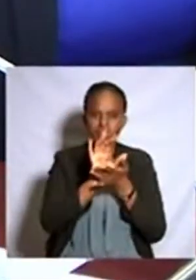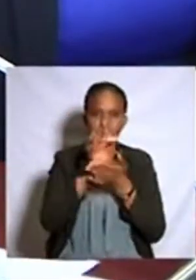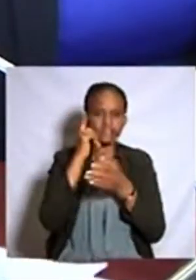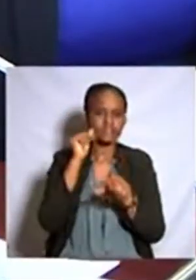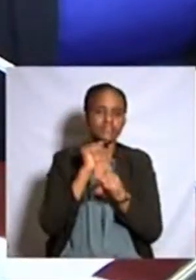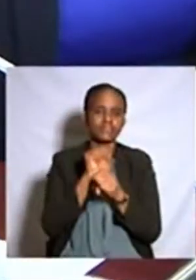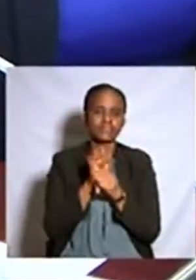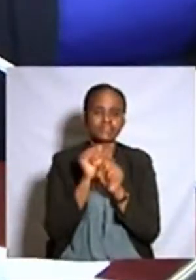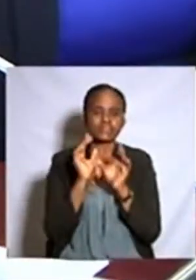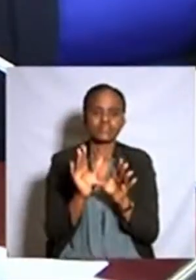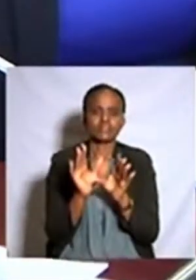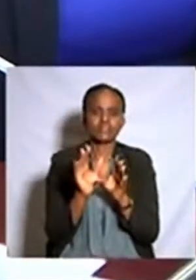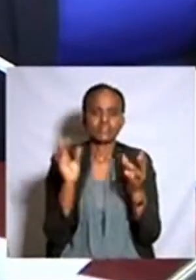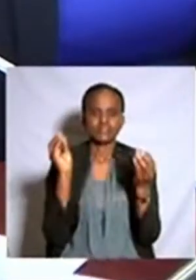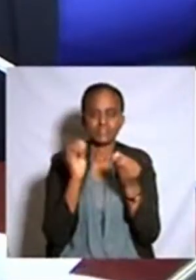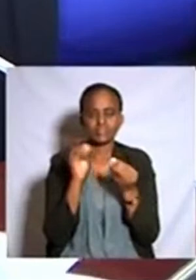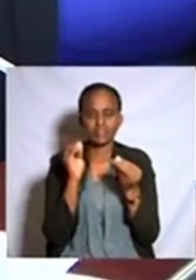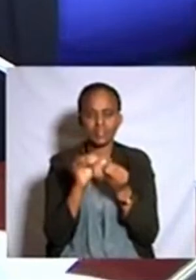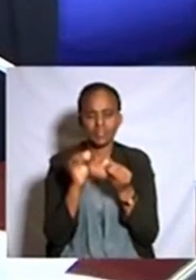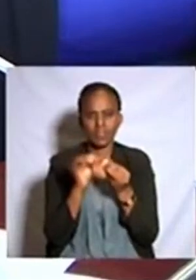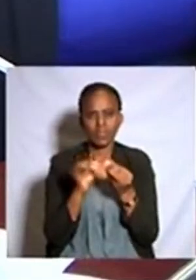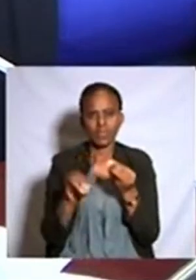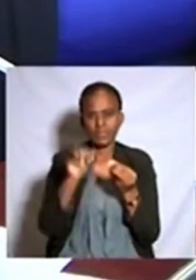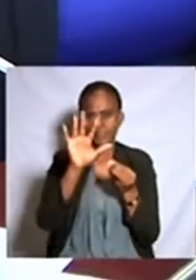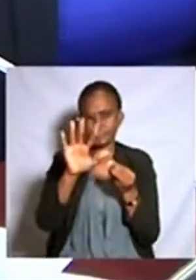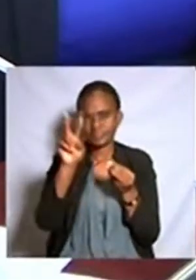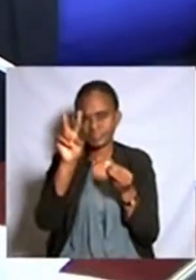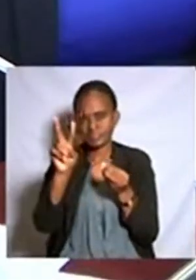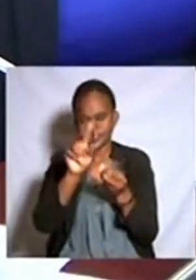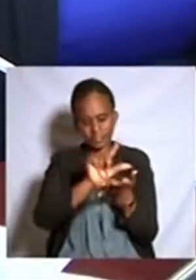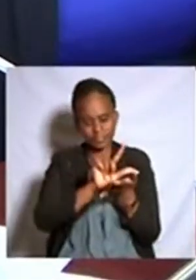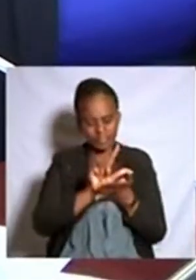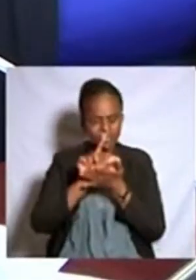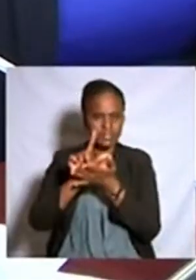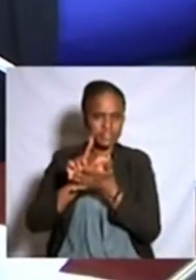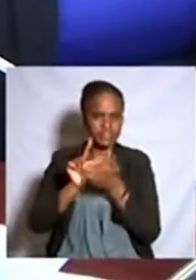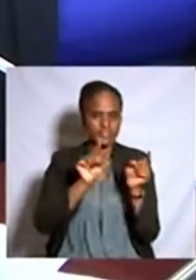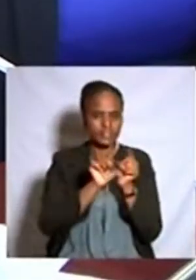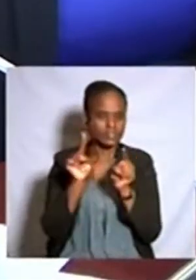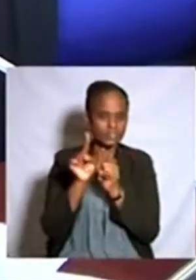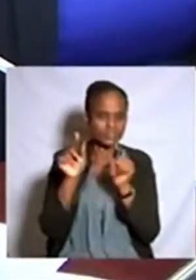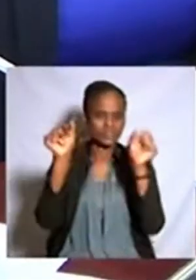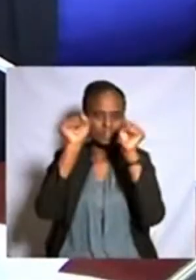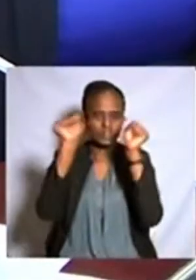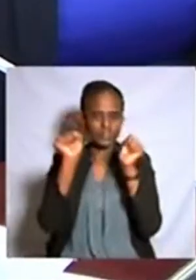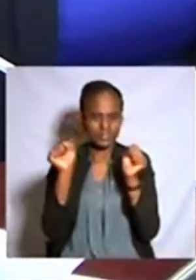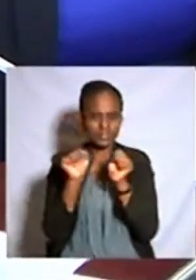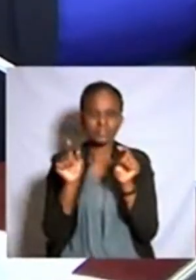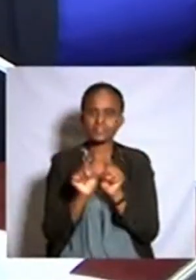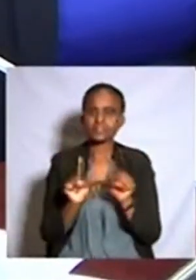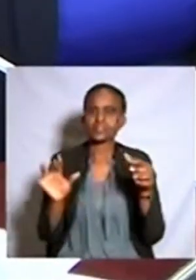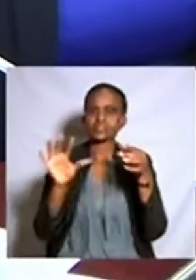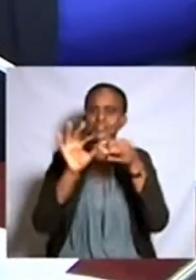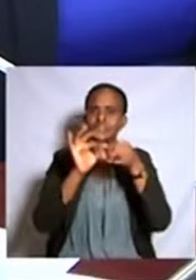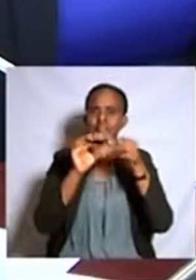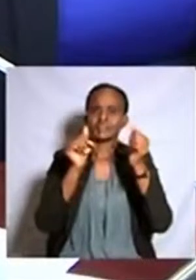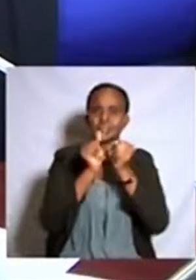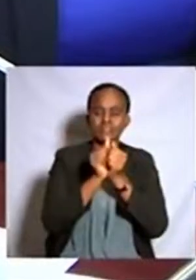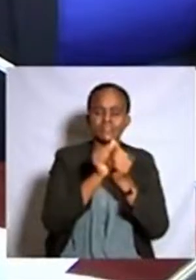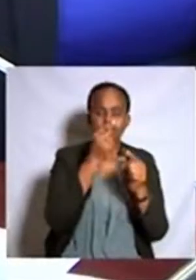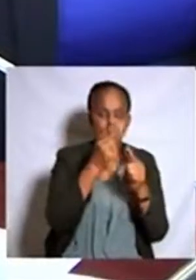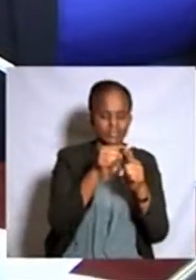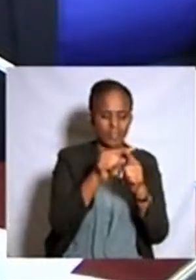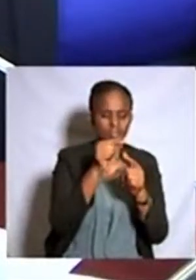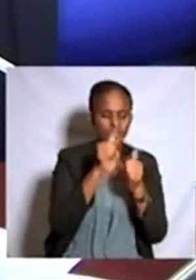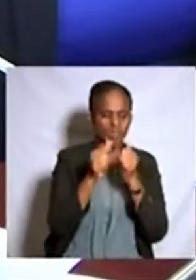employees. Further, the 52 loans were also restructured to align with the wording